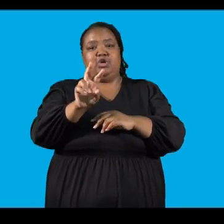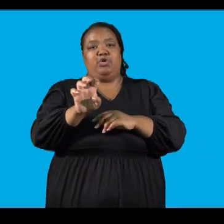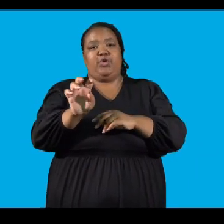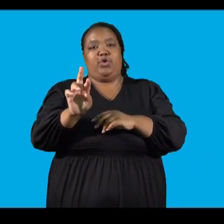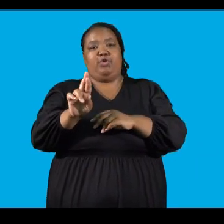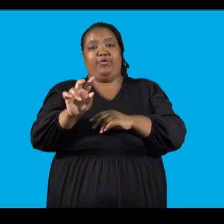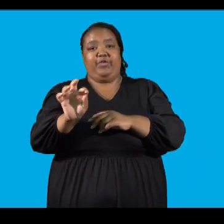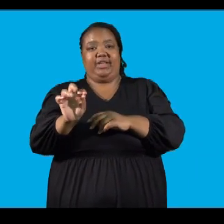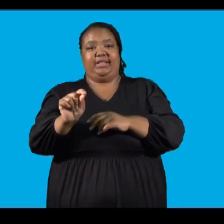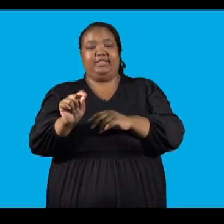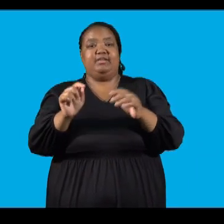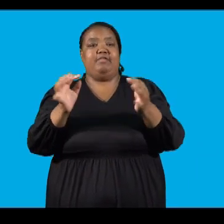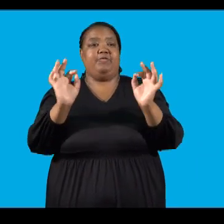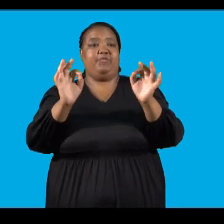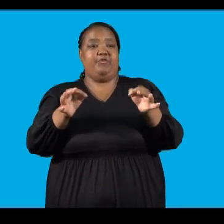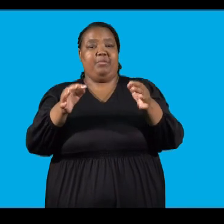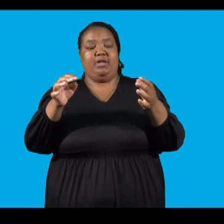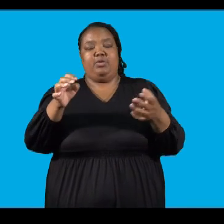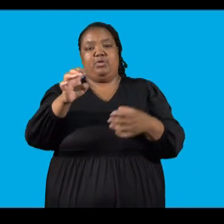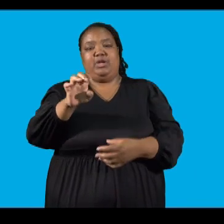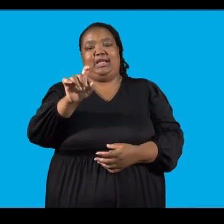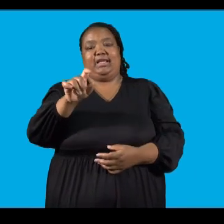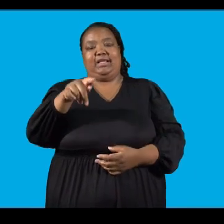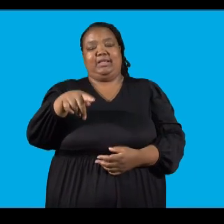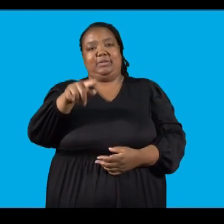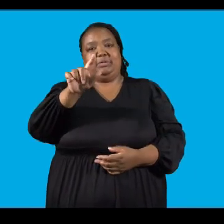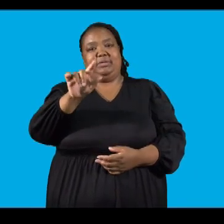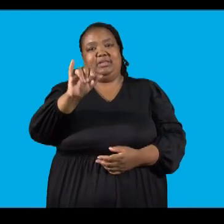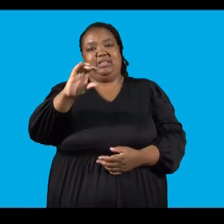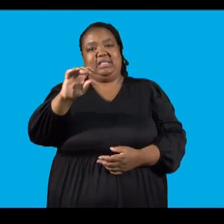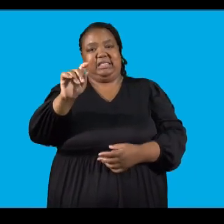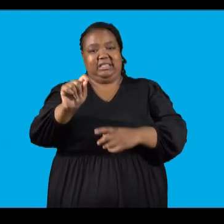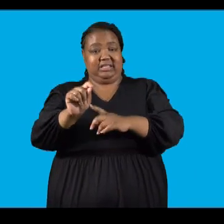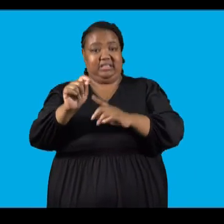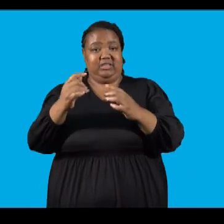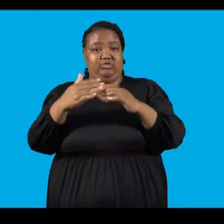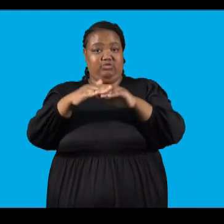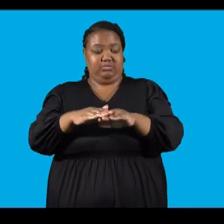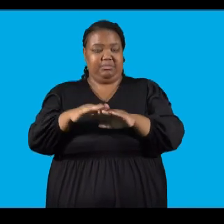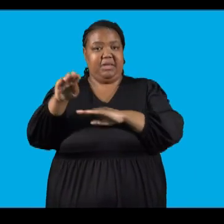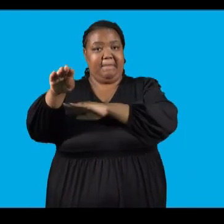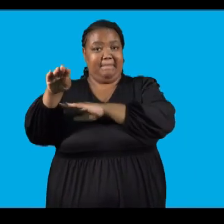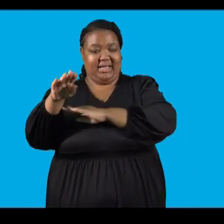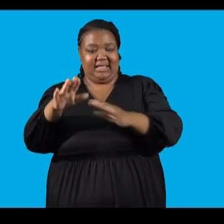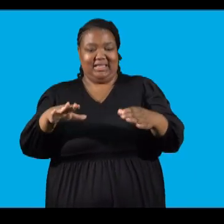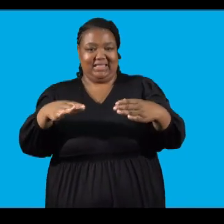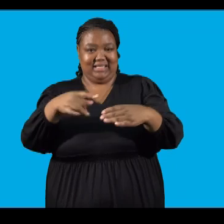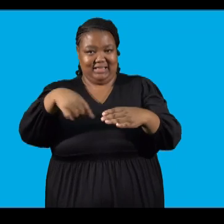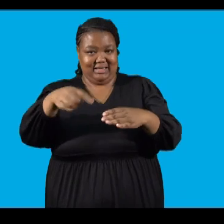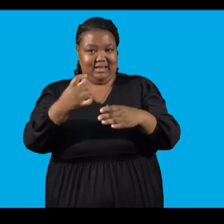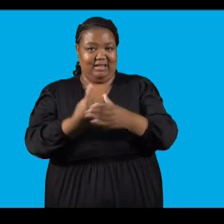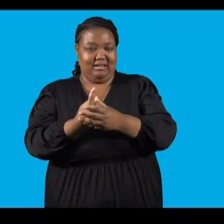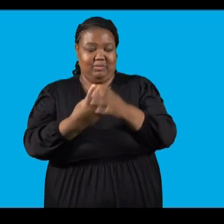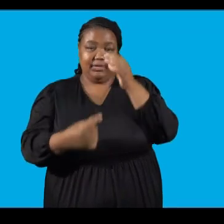overt or formal or explicit collusion that took place in the banking